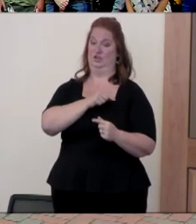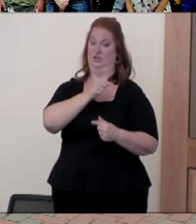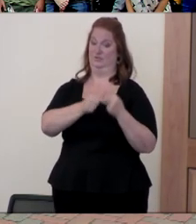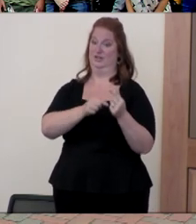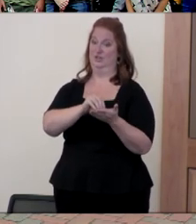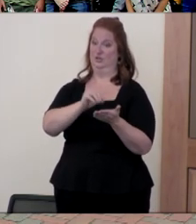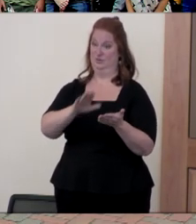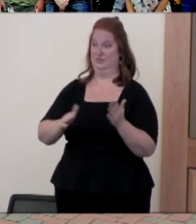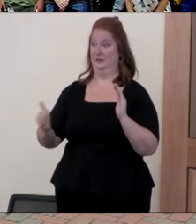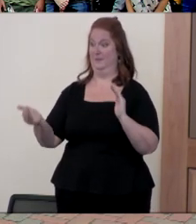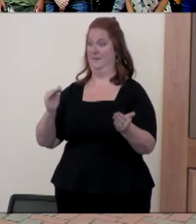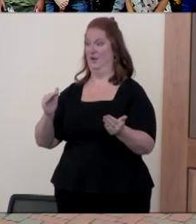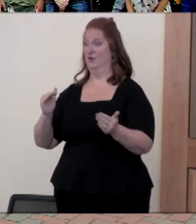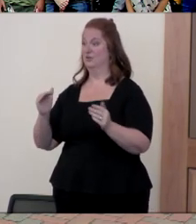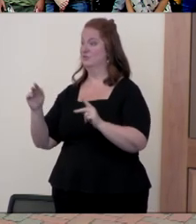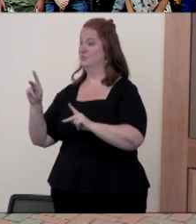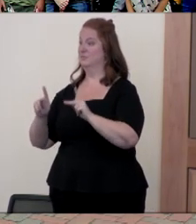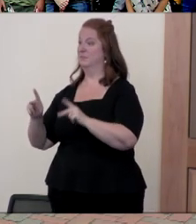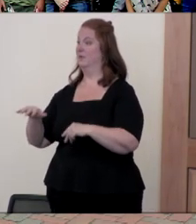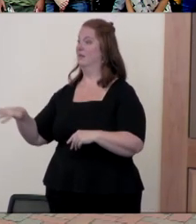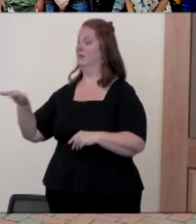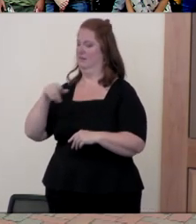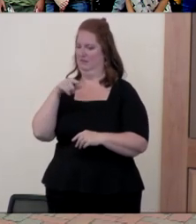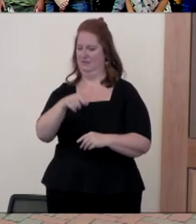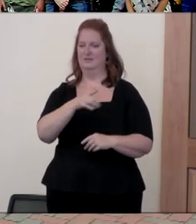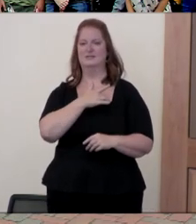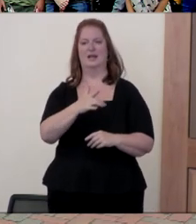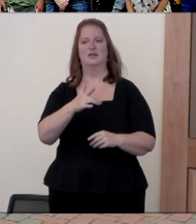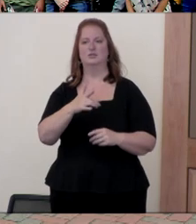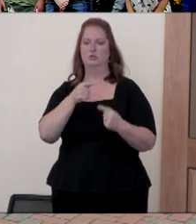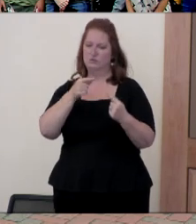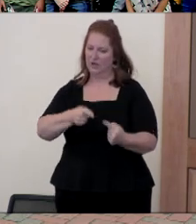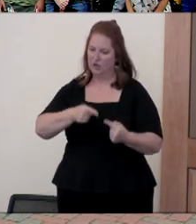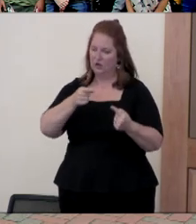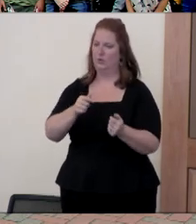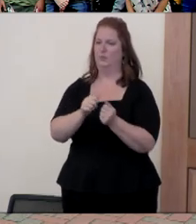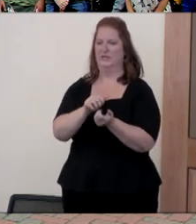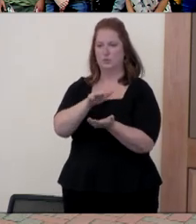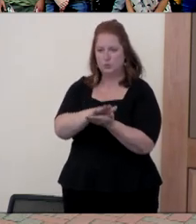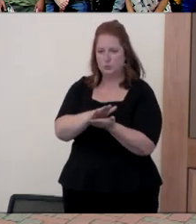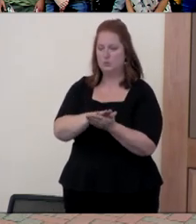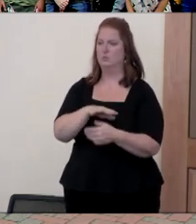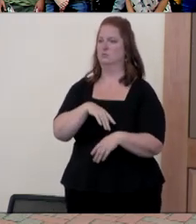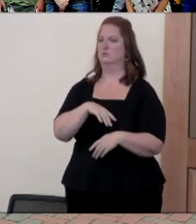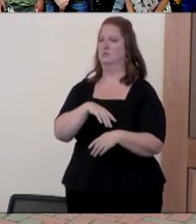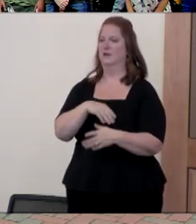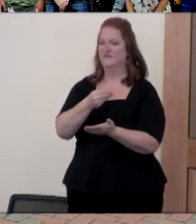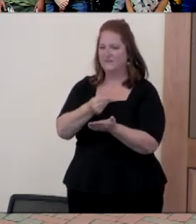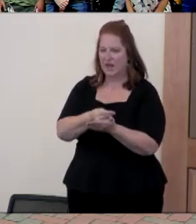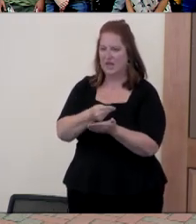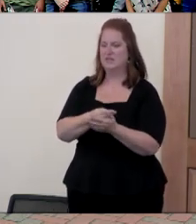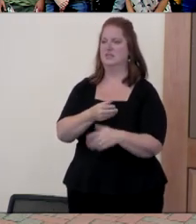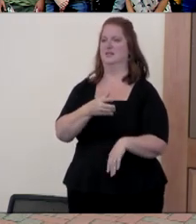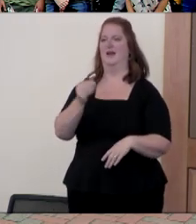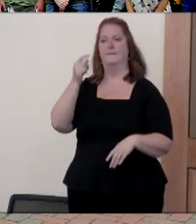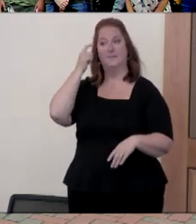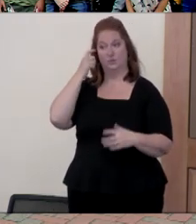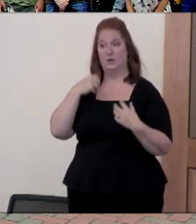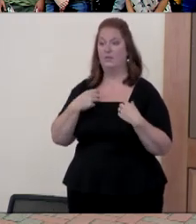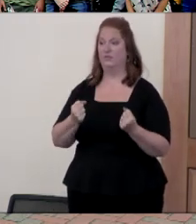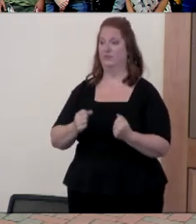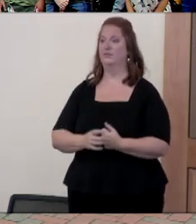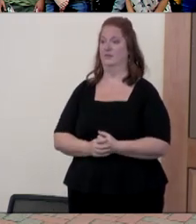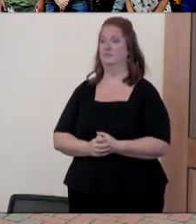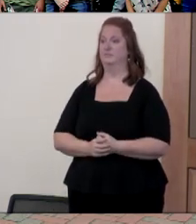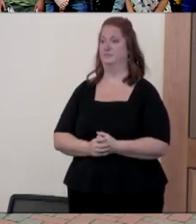students do more often struggle academically and certainly with finances and with mental health.